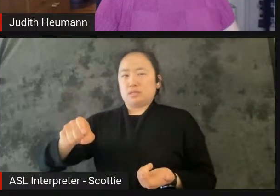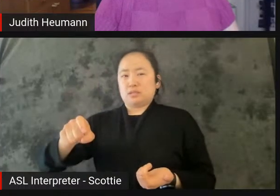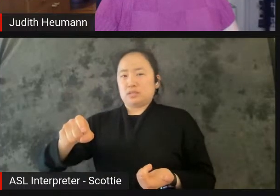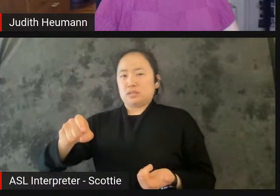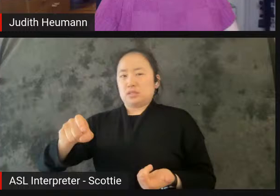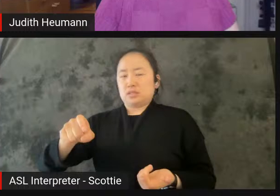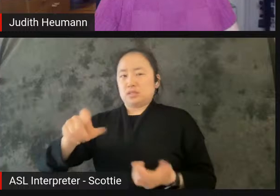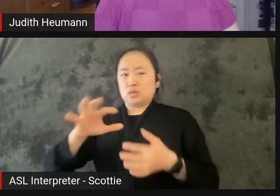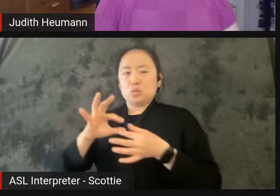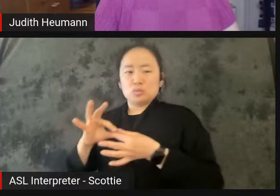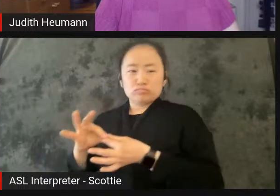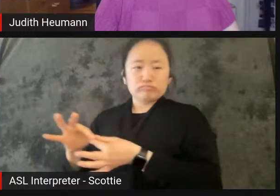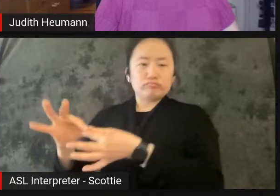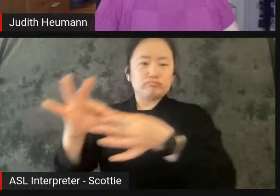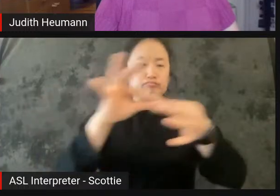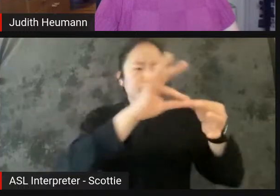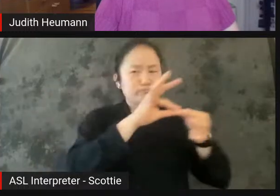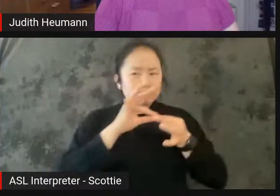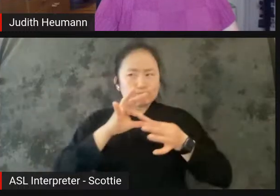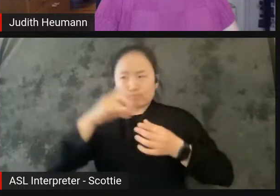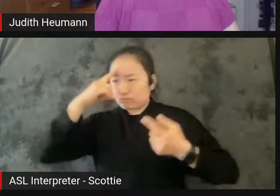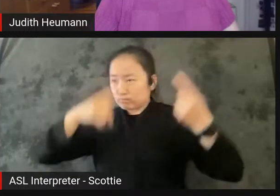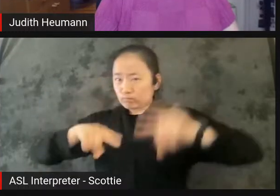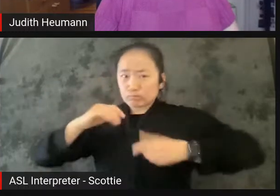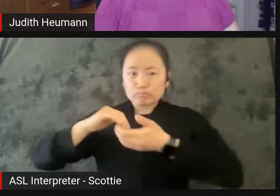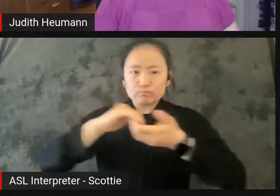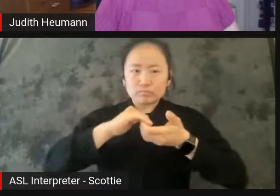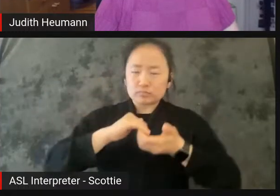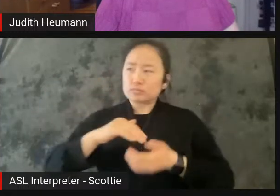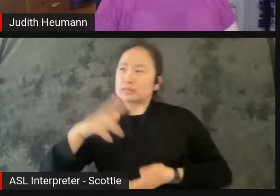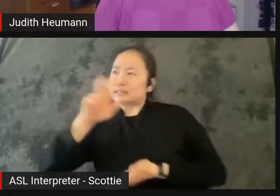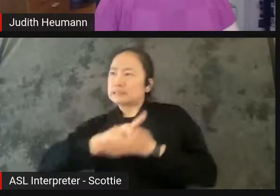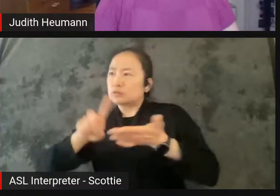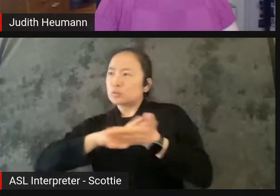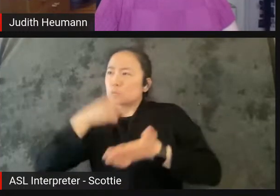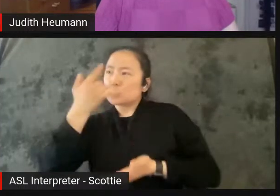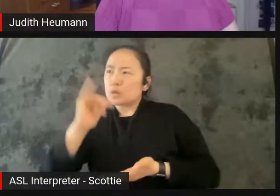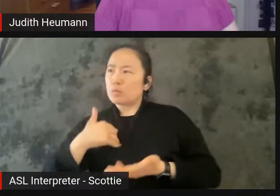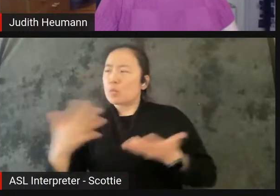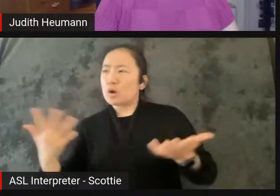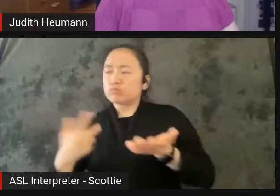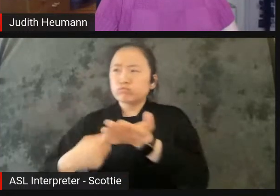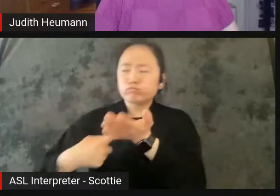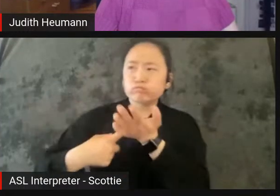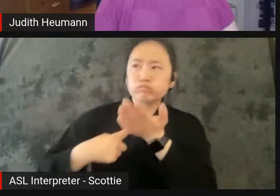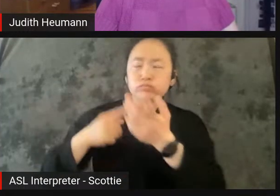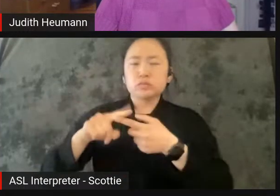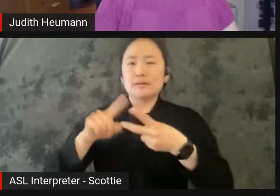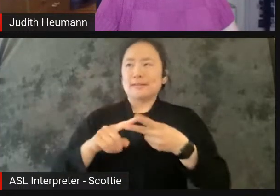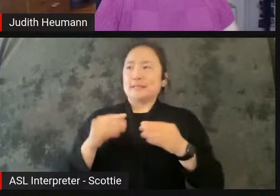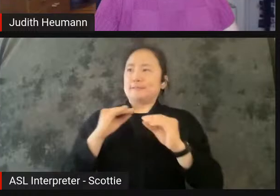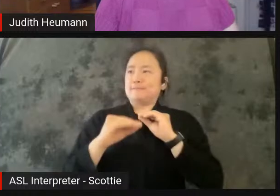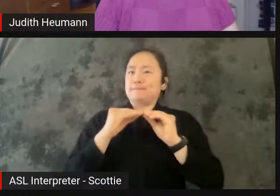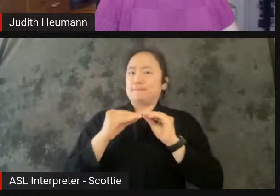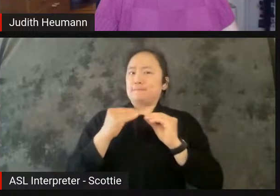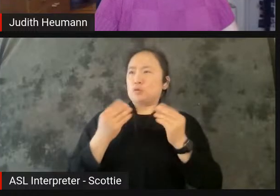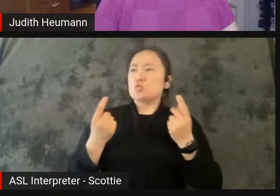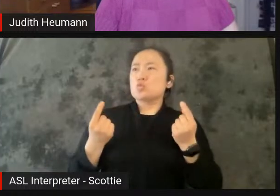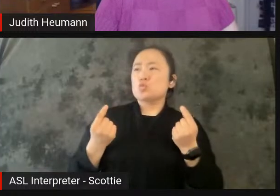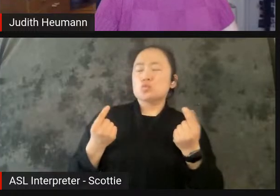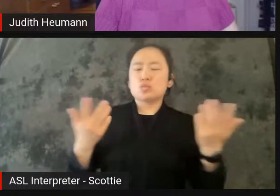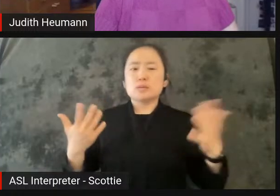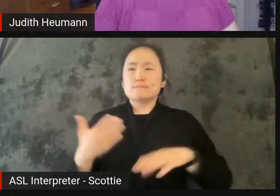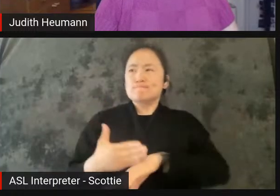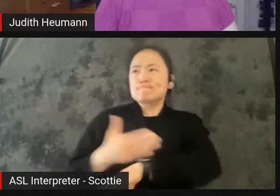in discussing what discrimination is, what the remedies are, and really being much